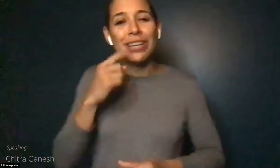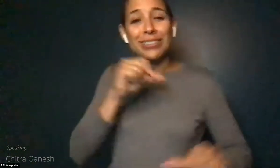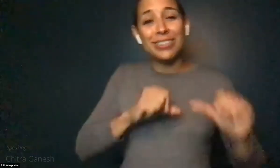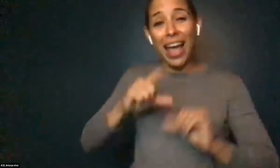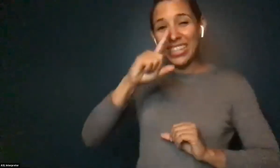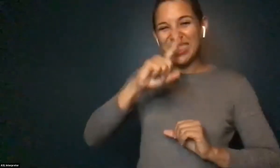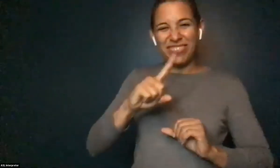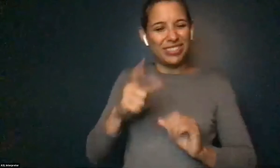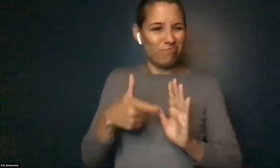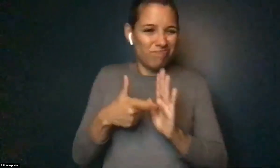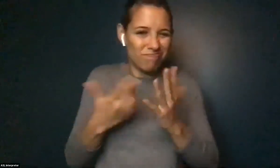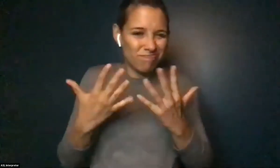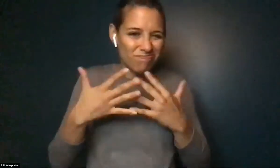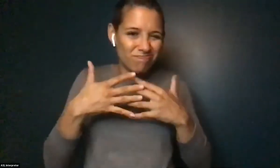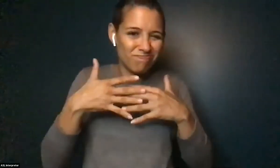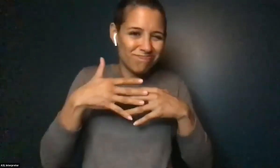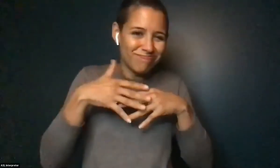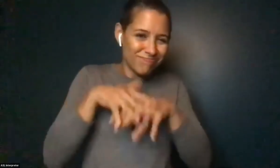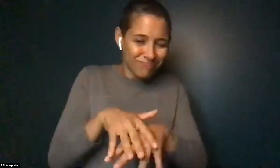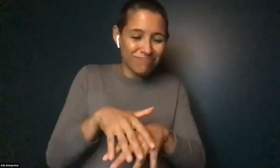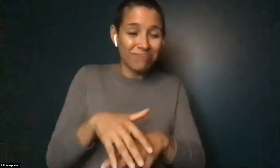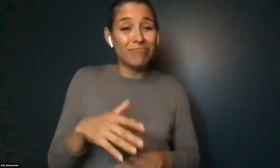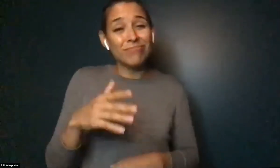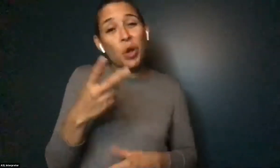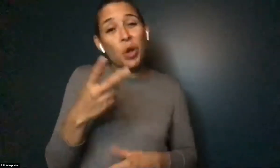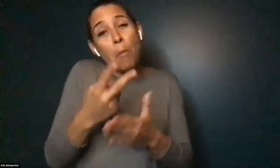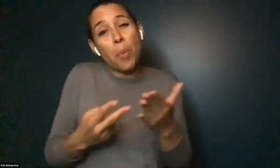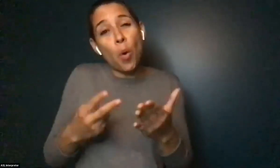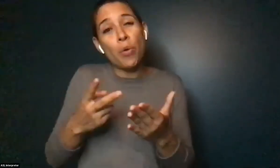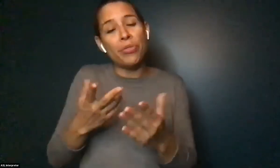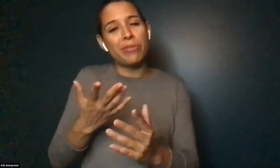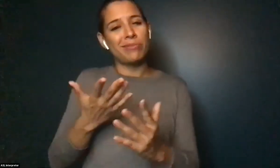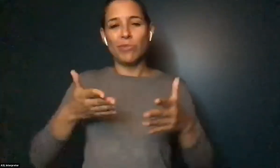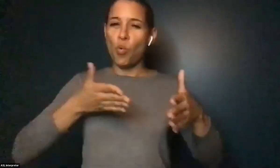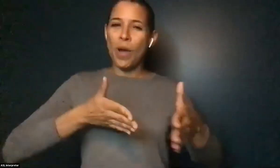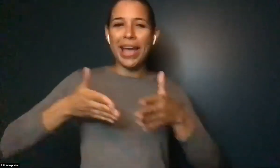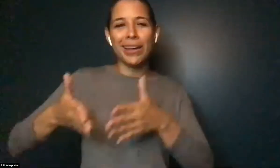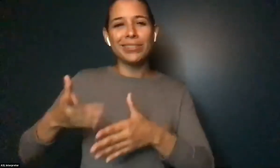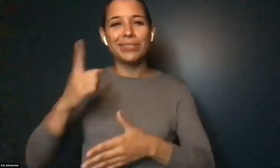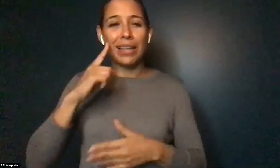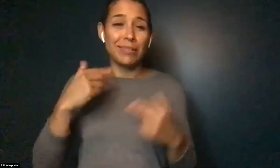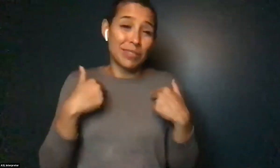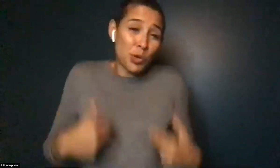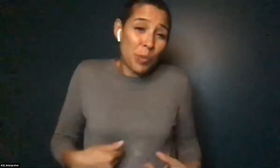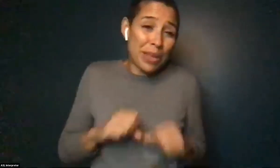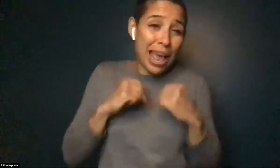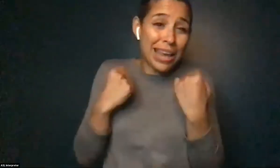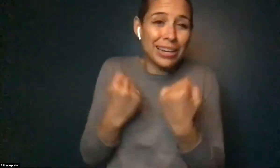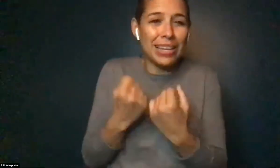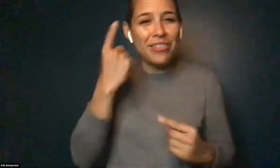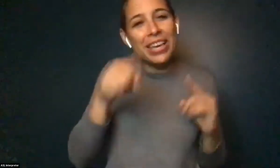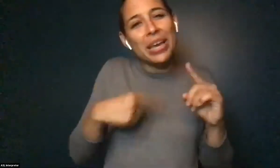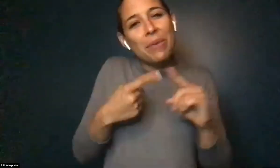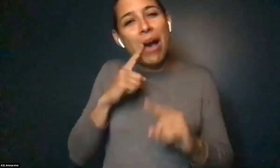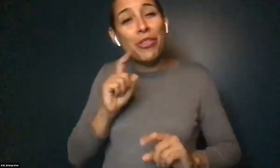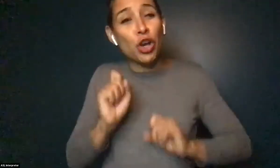that humanity has been using to think about these kinds of ontological questions. Like who